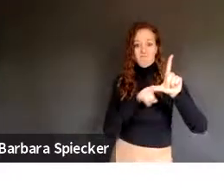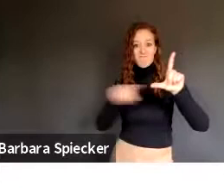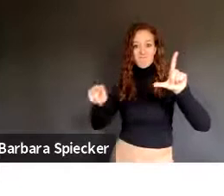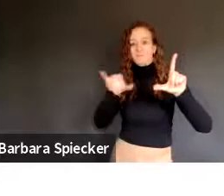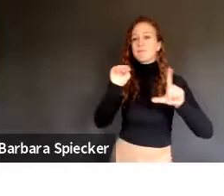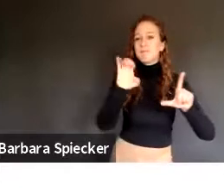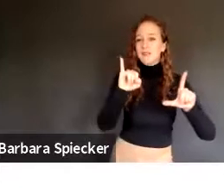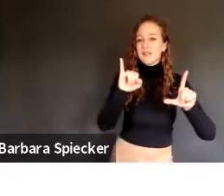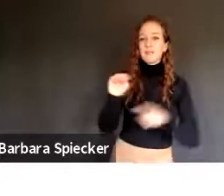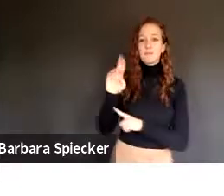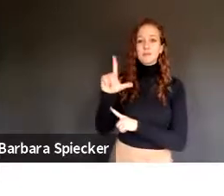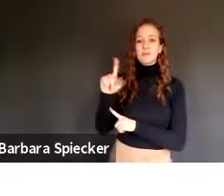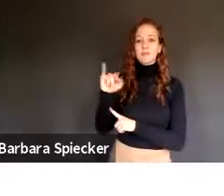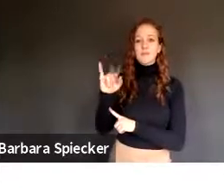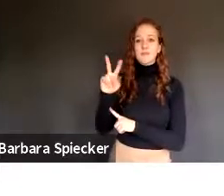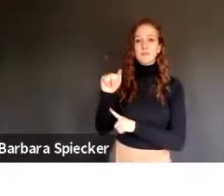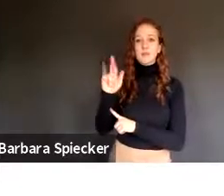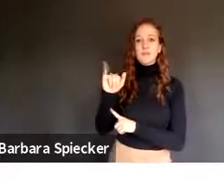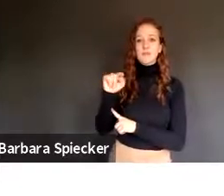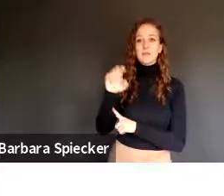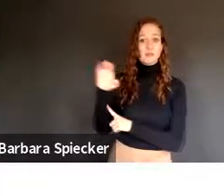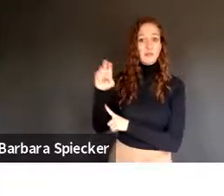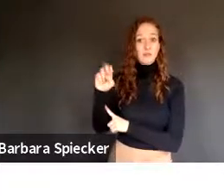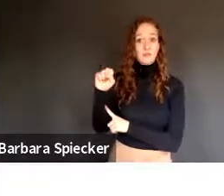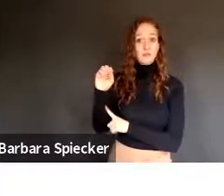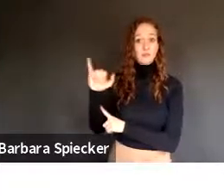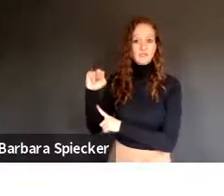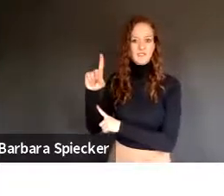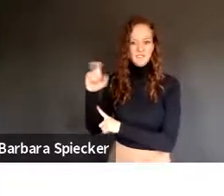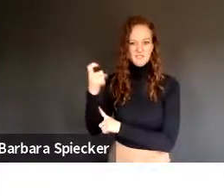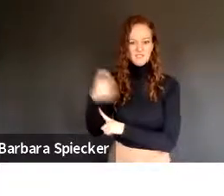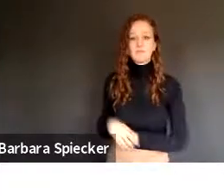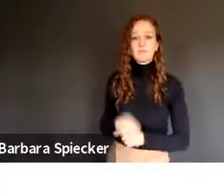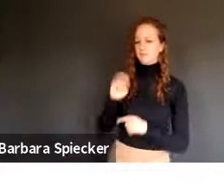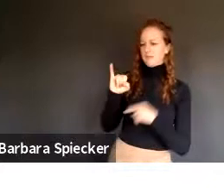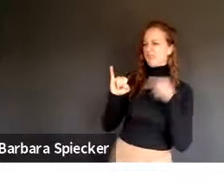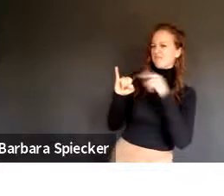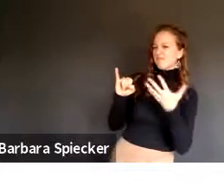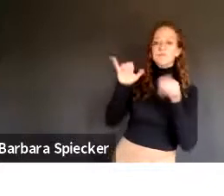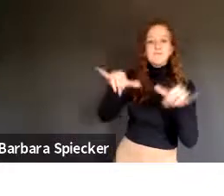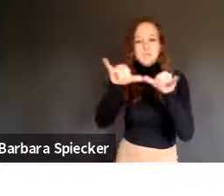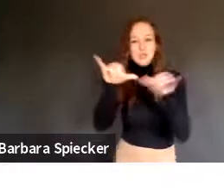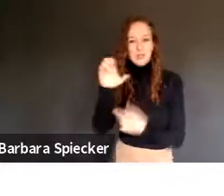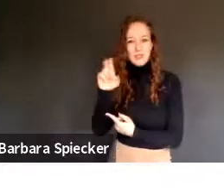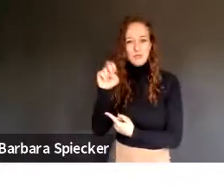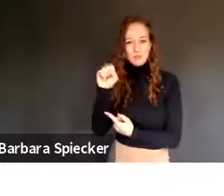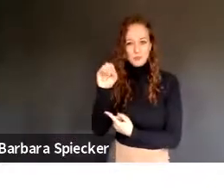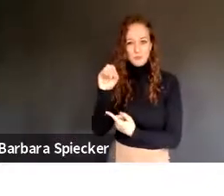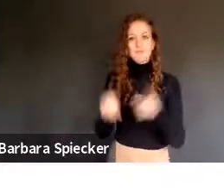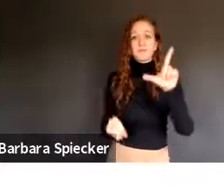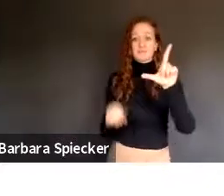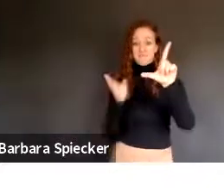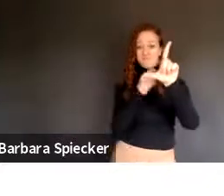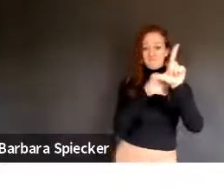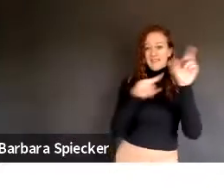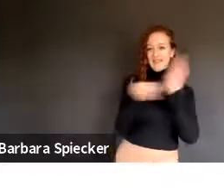Looking at this figure here below, you see we have MEI, multivariate ENSO index, on the x-axis, and MEI